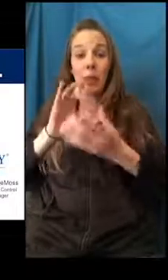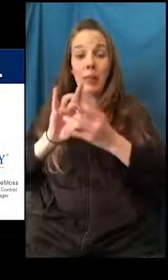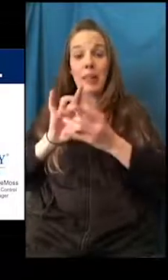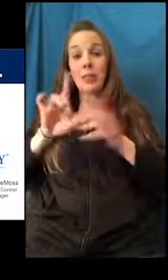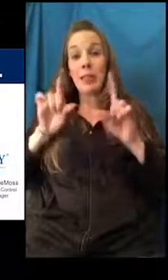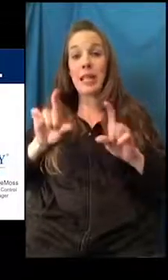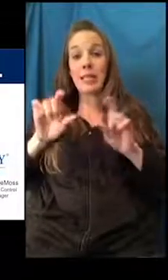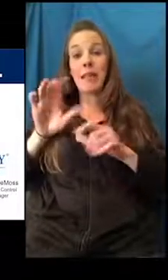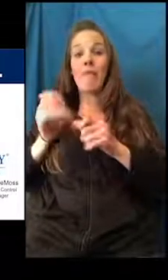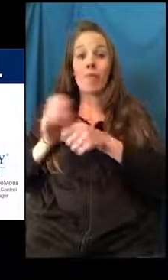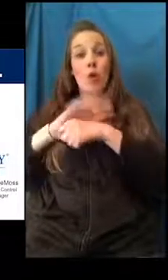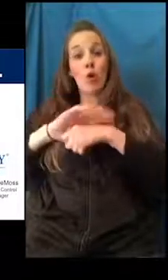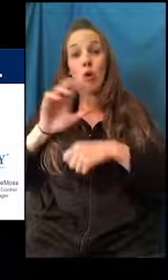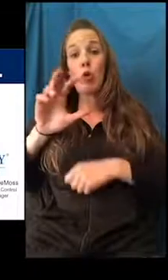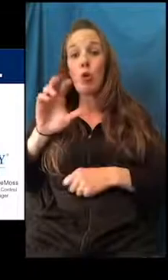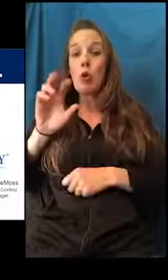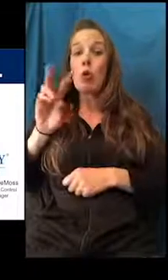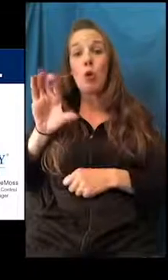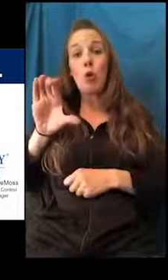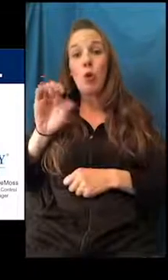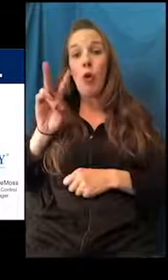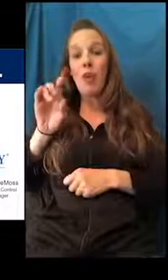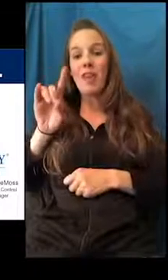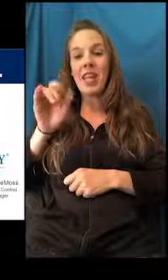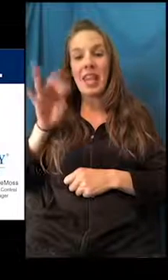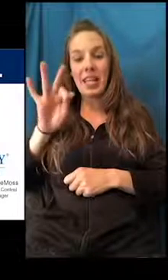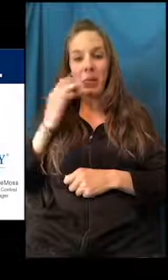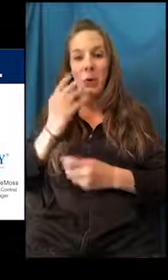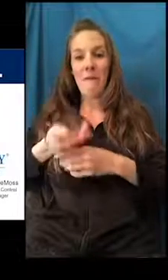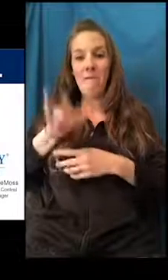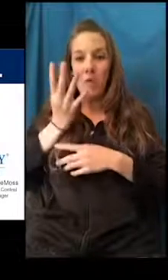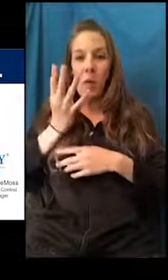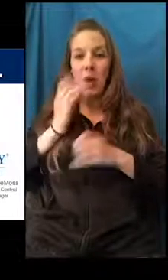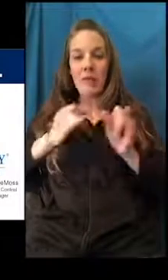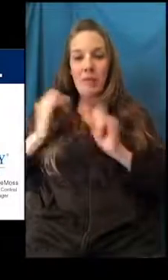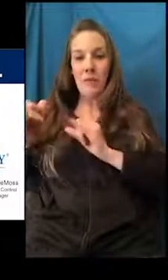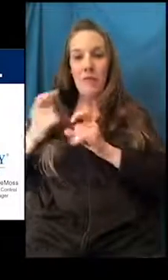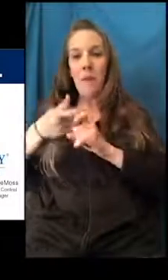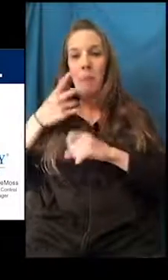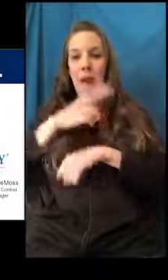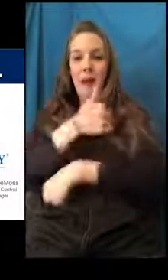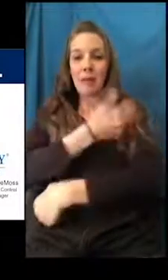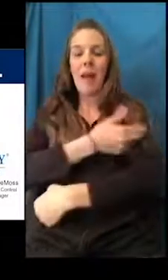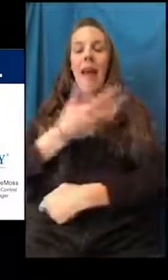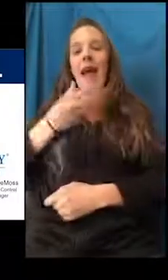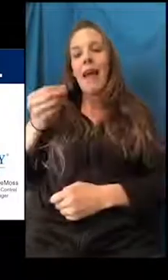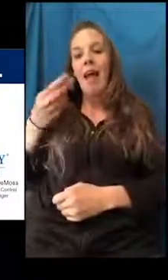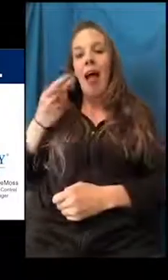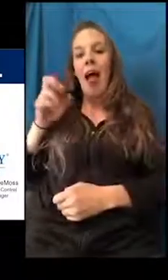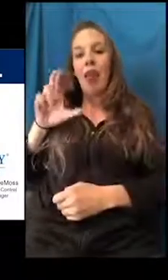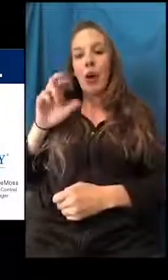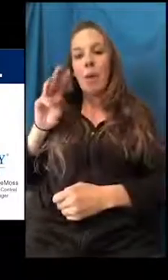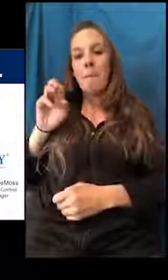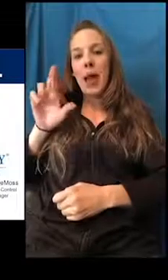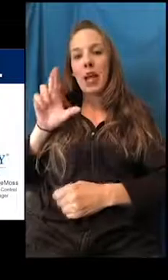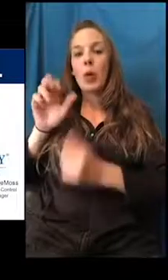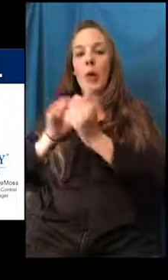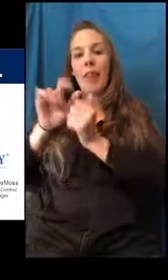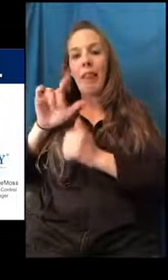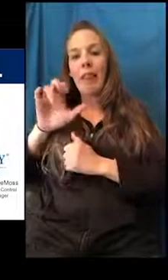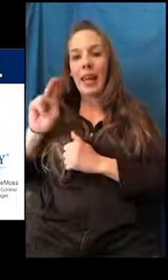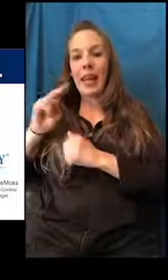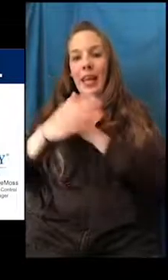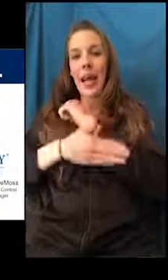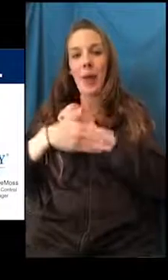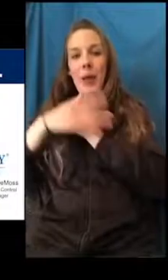do have four individuals from our hospitals and Heather Metter with Linn County Public Health with us. So I'm just going to